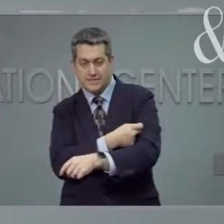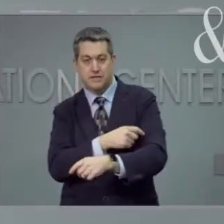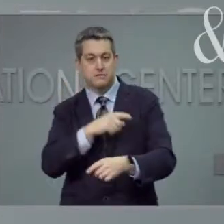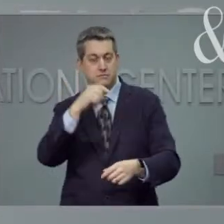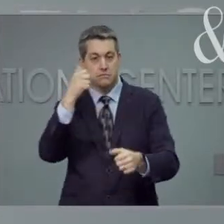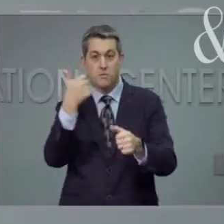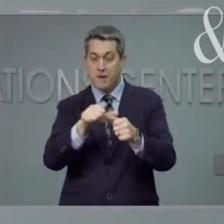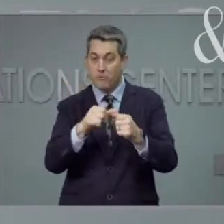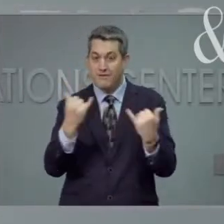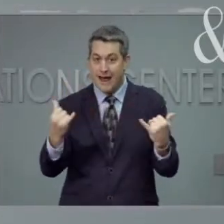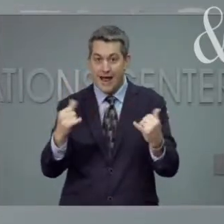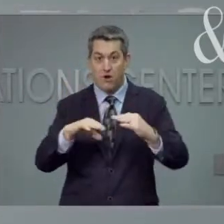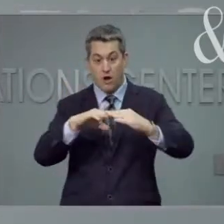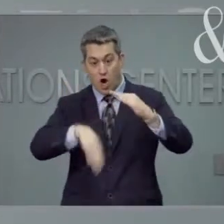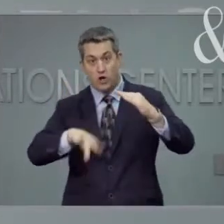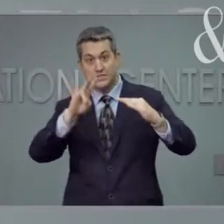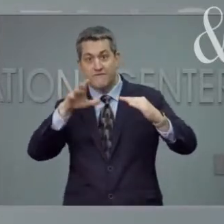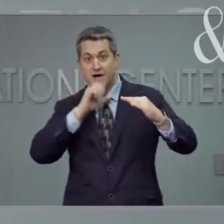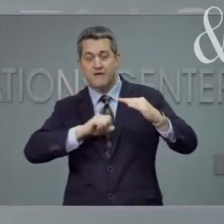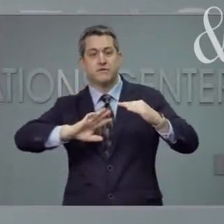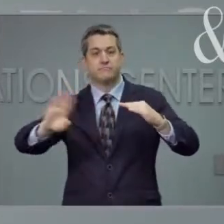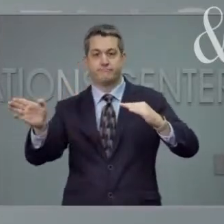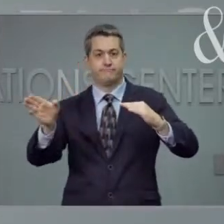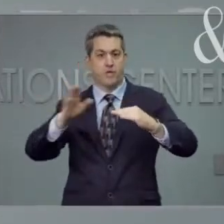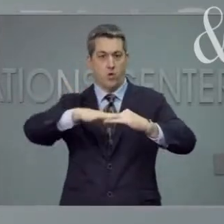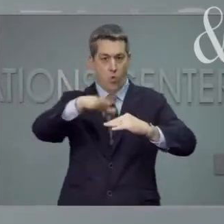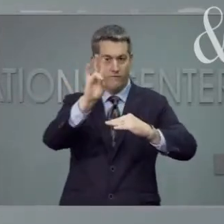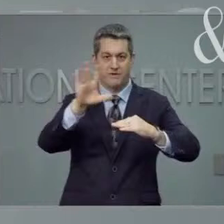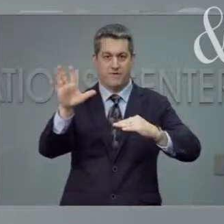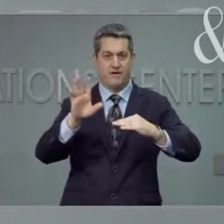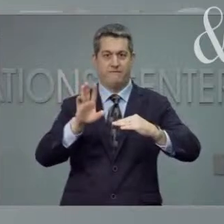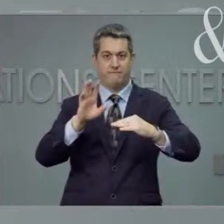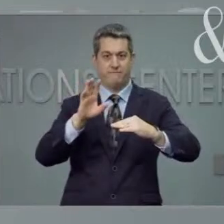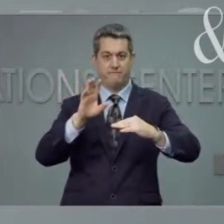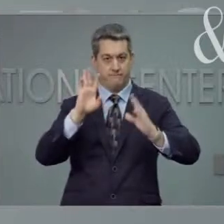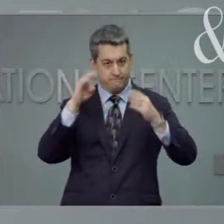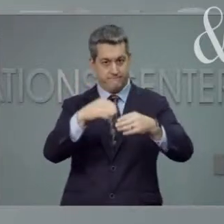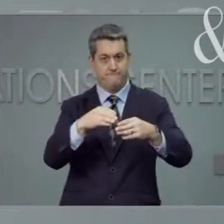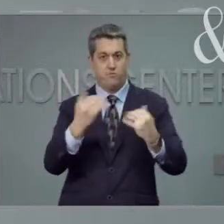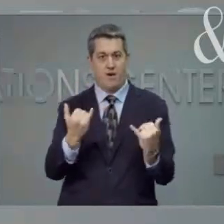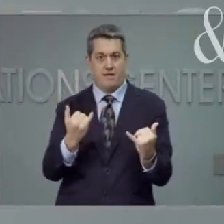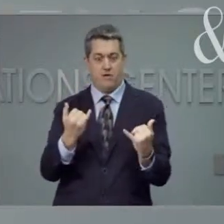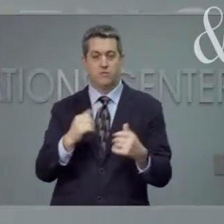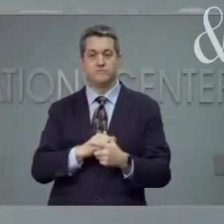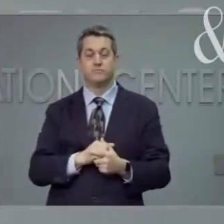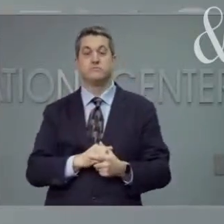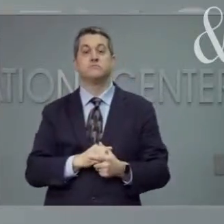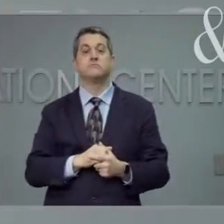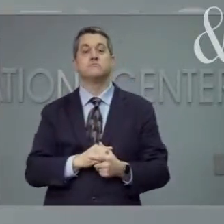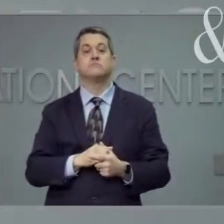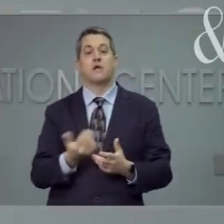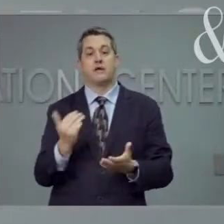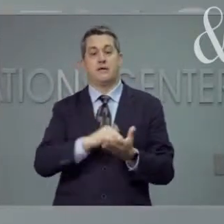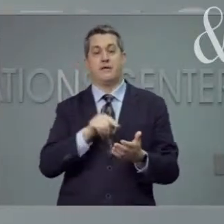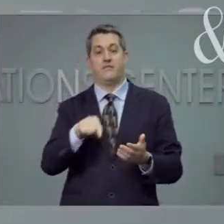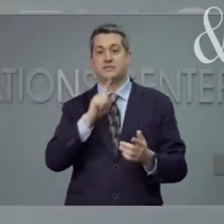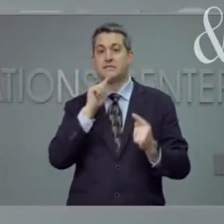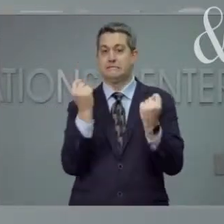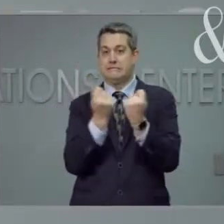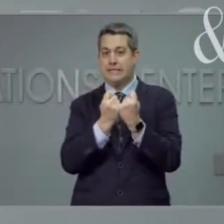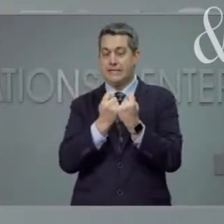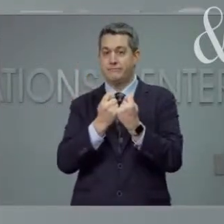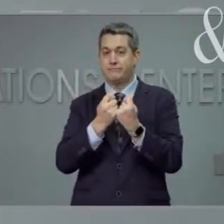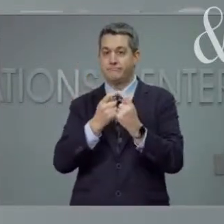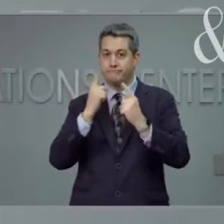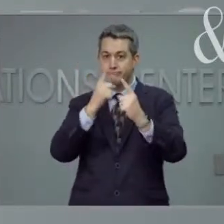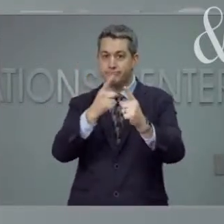are over 75. But we know this is going to be a team effort here in North Carolina. We at the state want to support our local health departments and